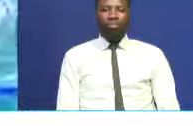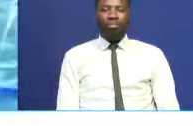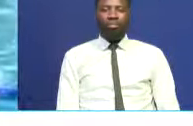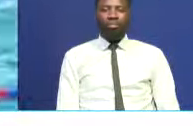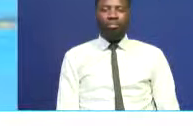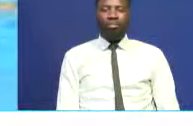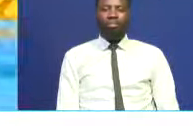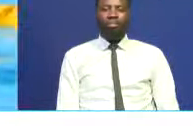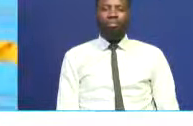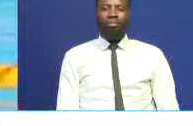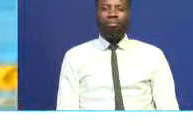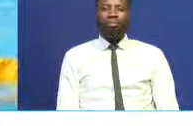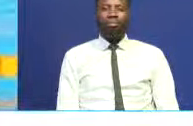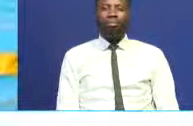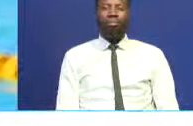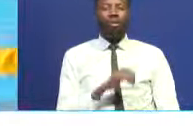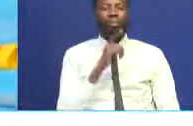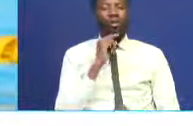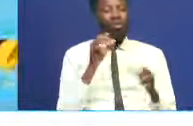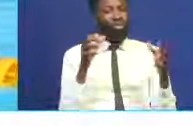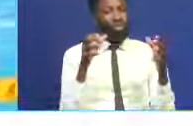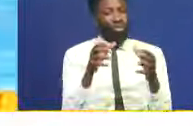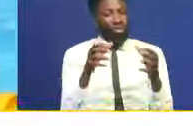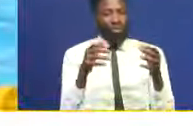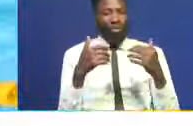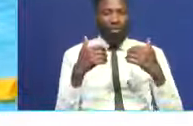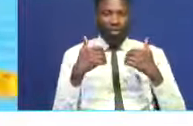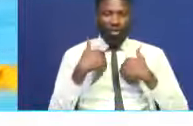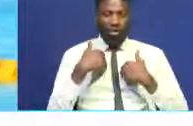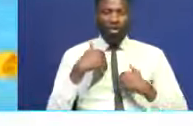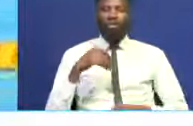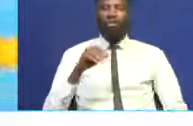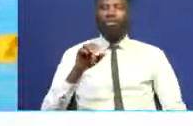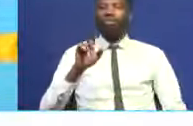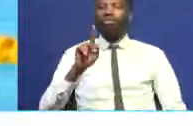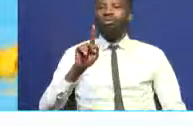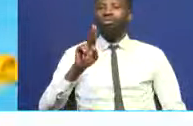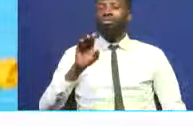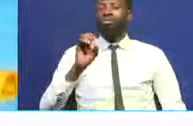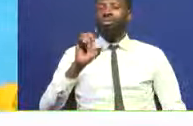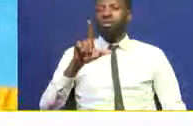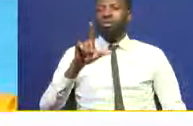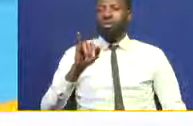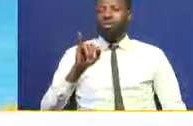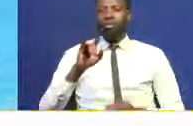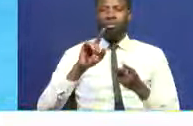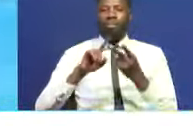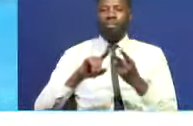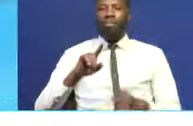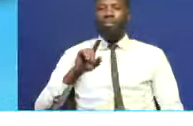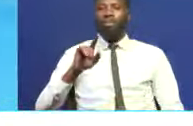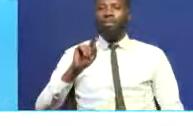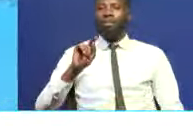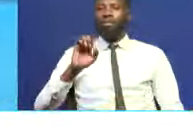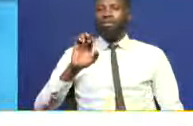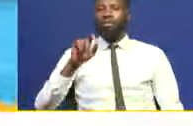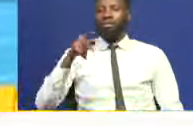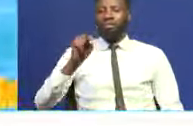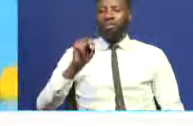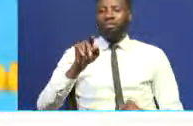15-meter mark there. The men's team will see Haniel Kuduli and Stephen Ndegwa battle to put Kenya into